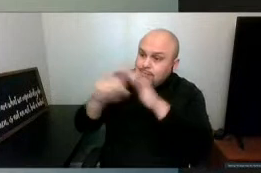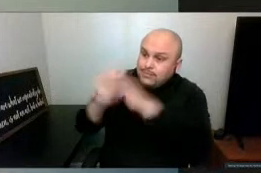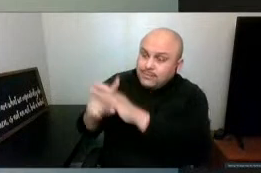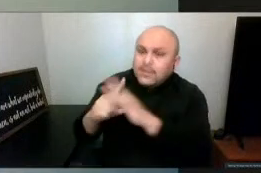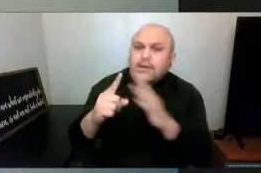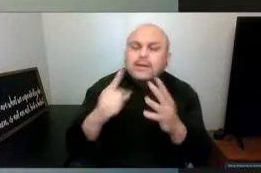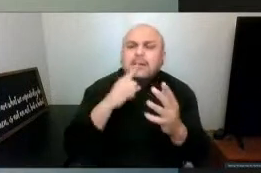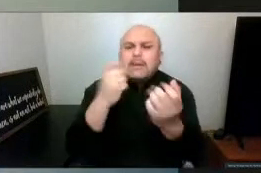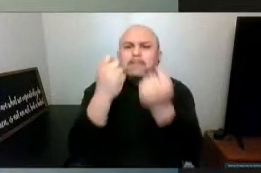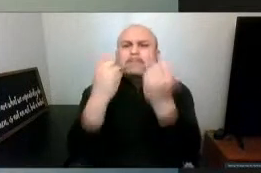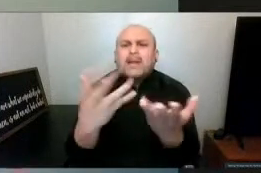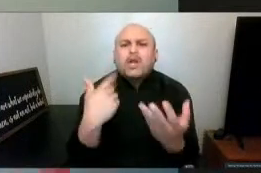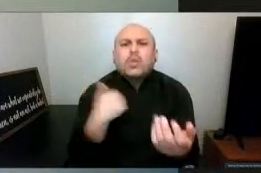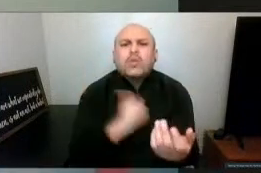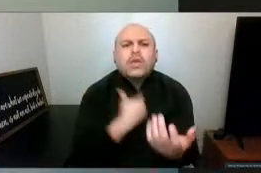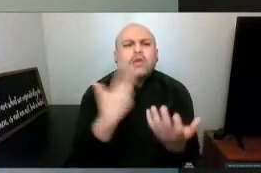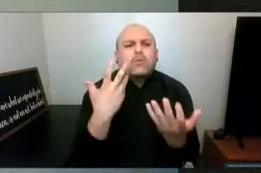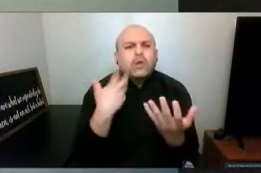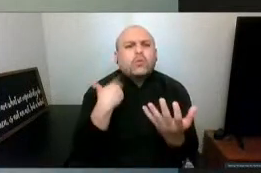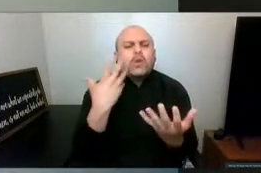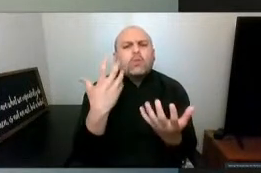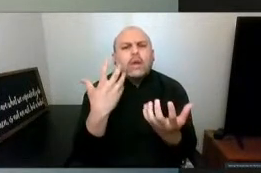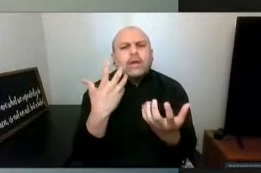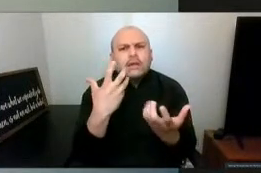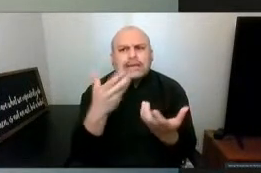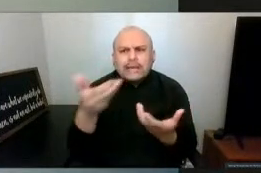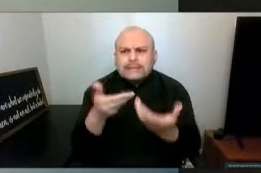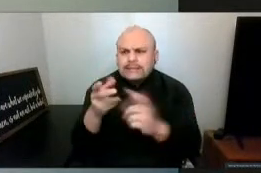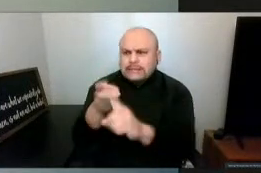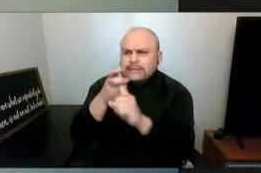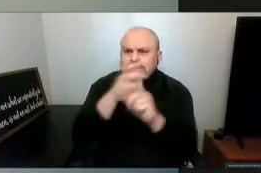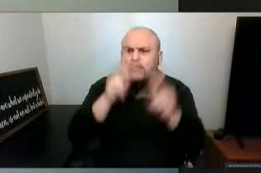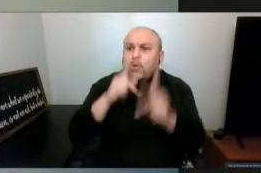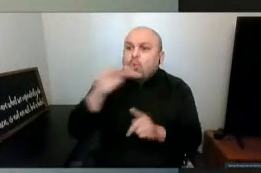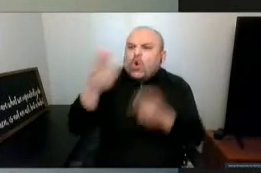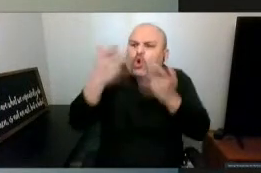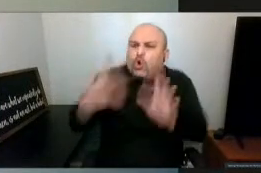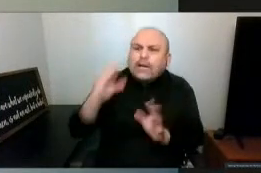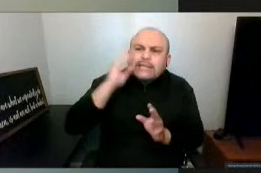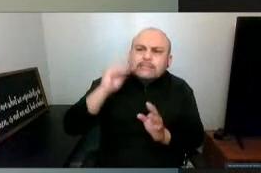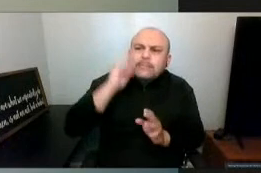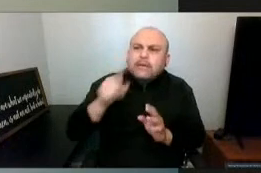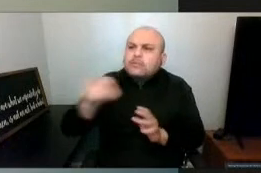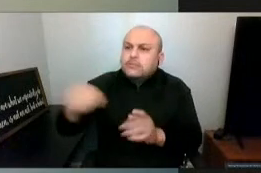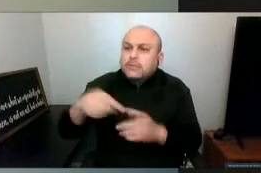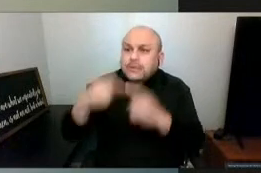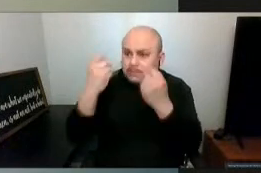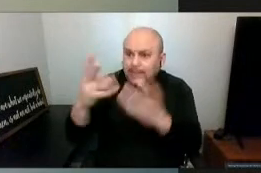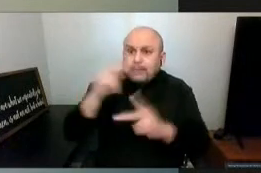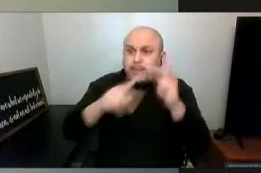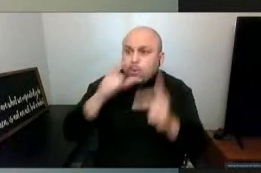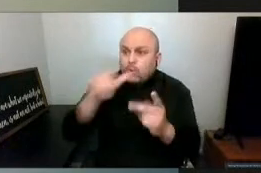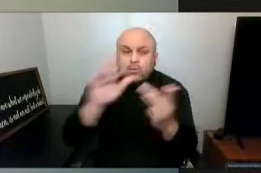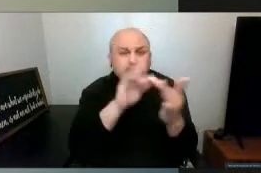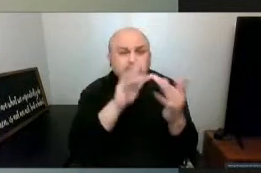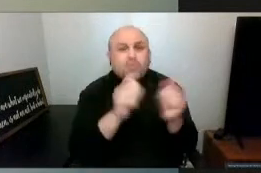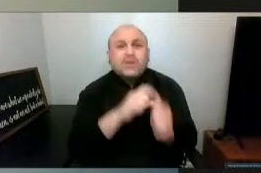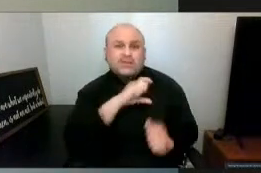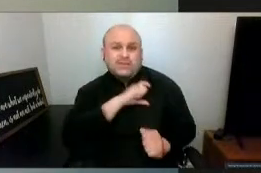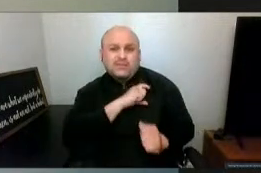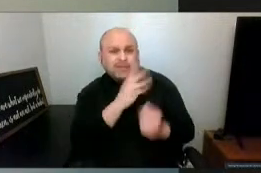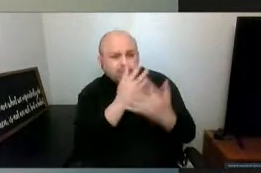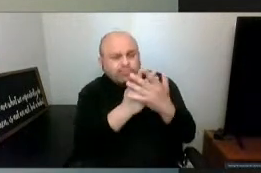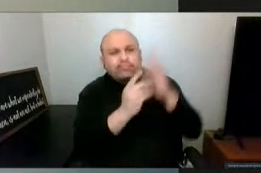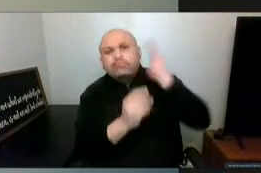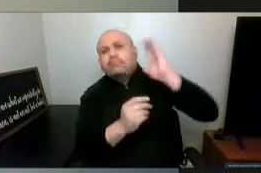we want to recruit people who have gone through this lived experience. Many of them have had contact with the justice system, right? And that ends up